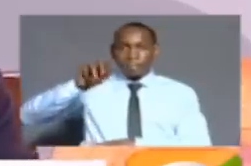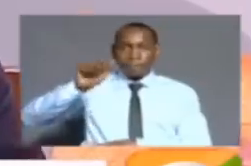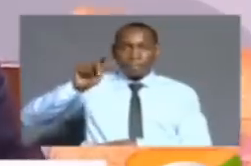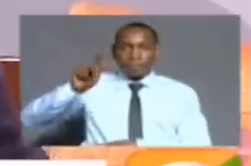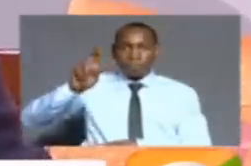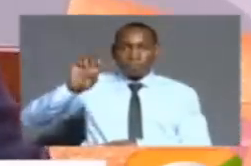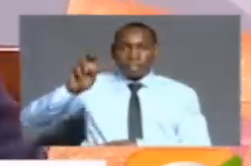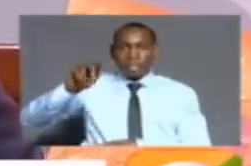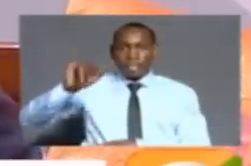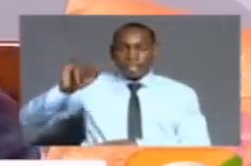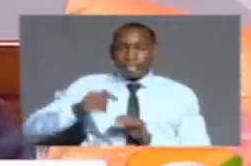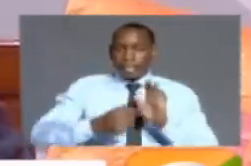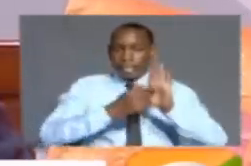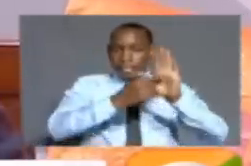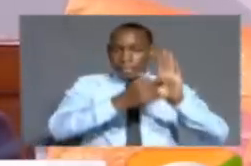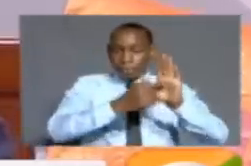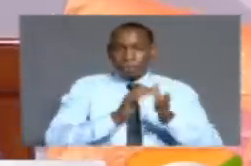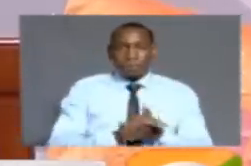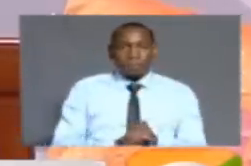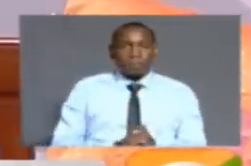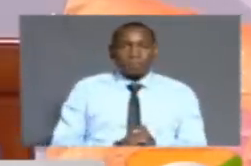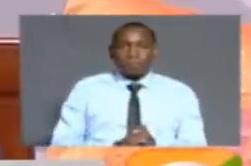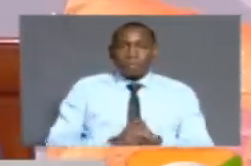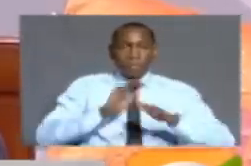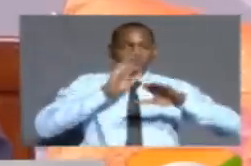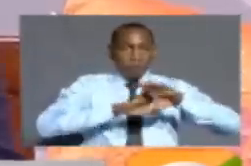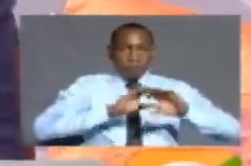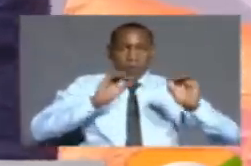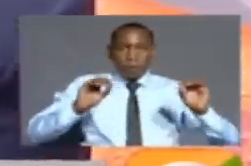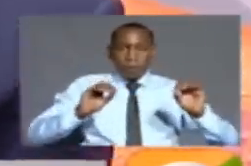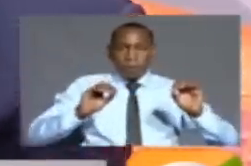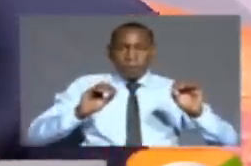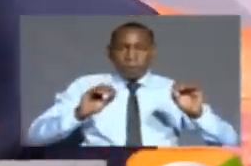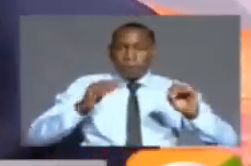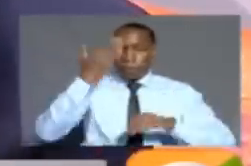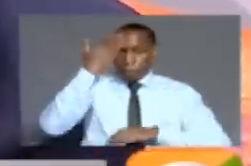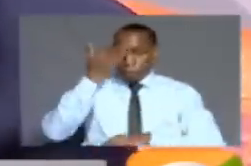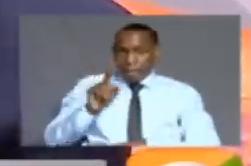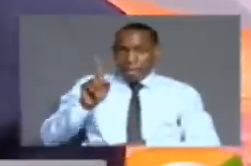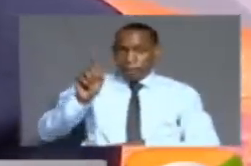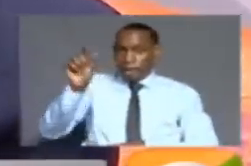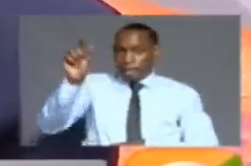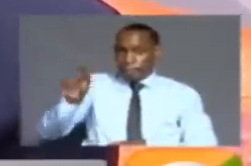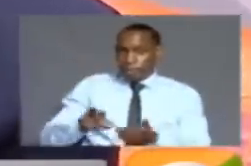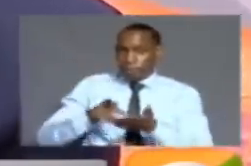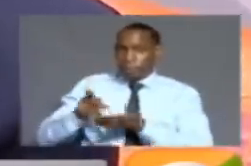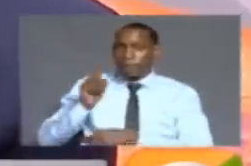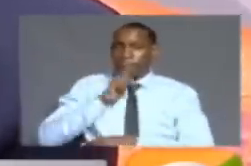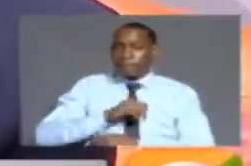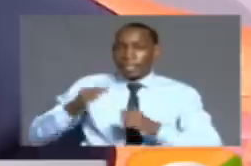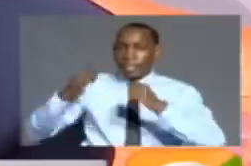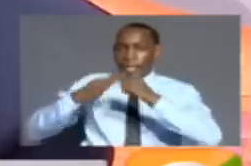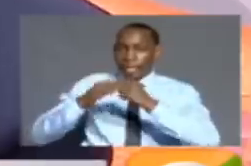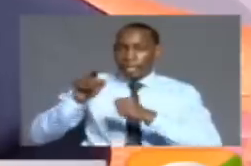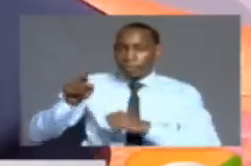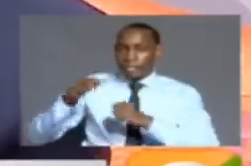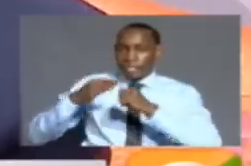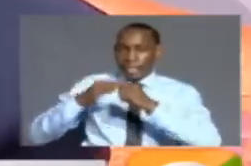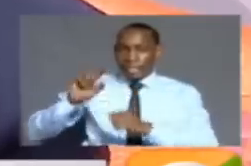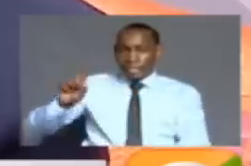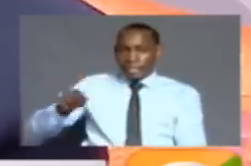example, it doesn't make sense as to why one person should be paid 8.8